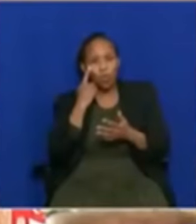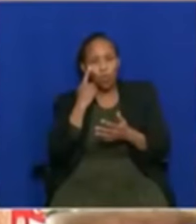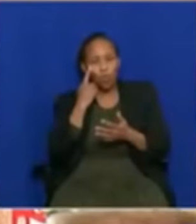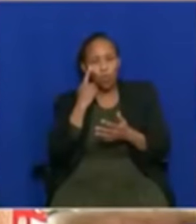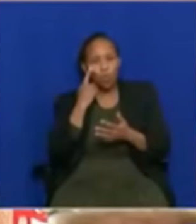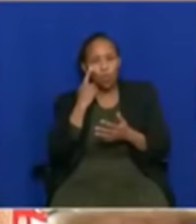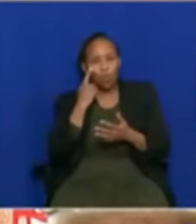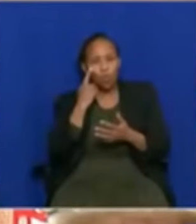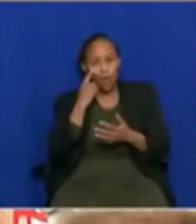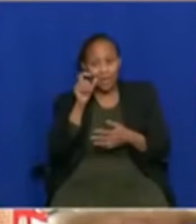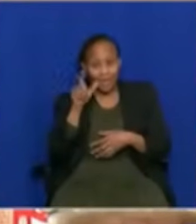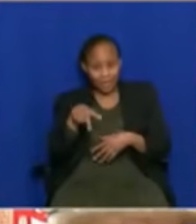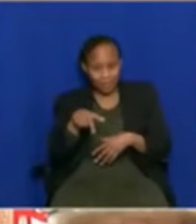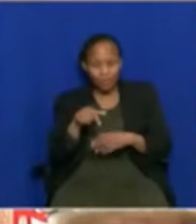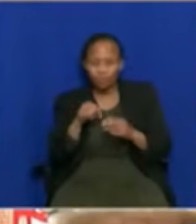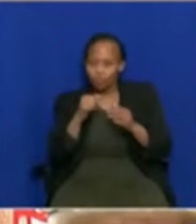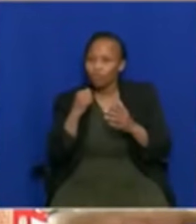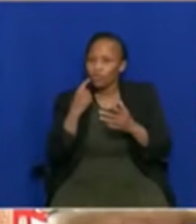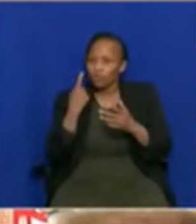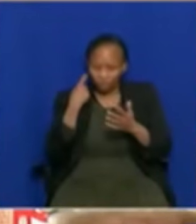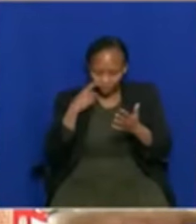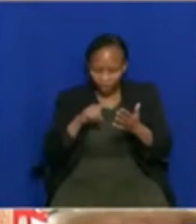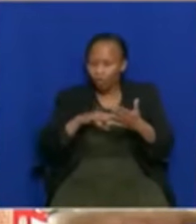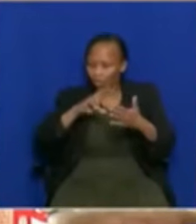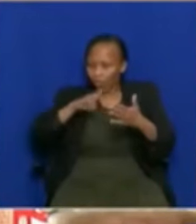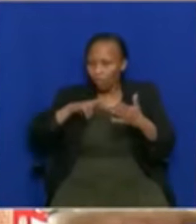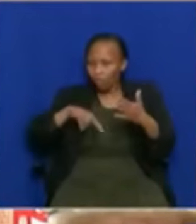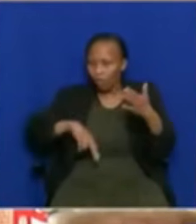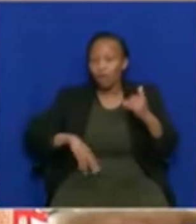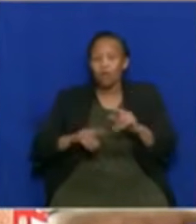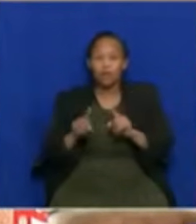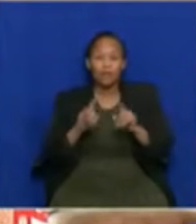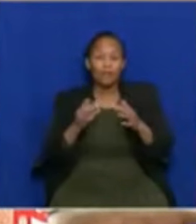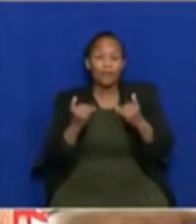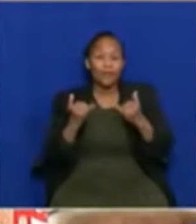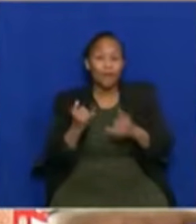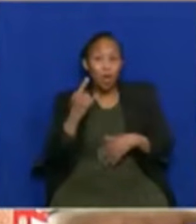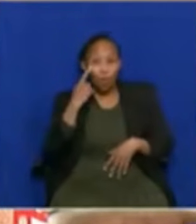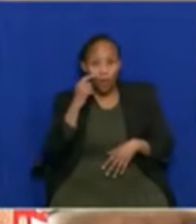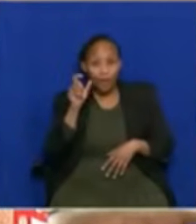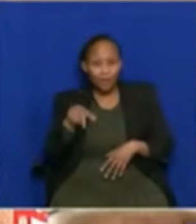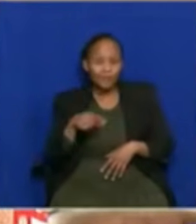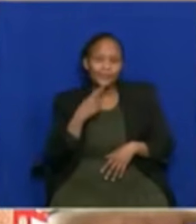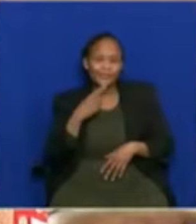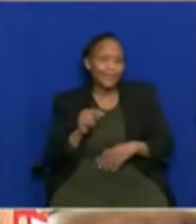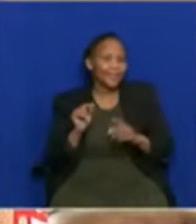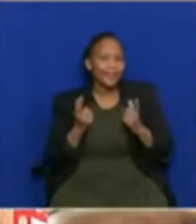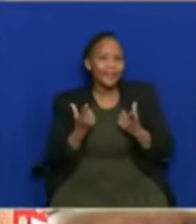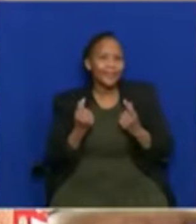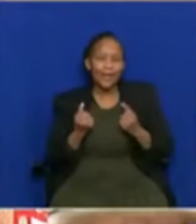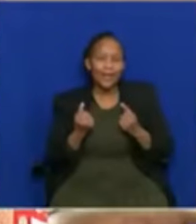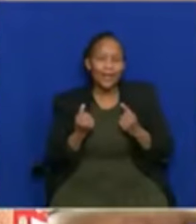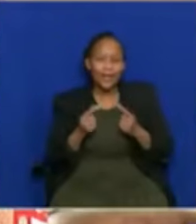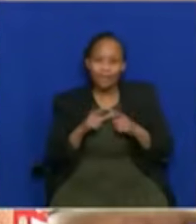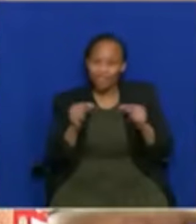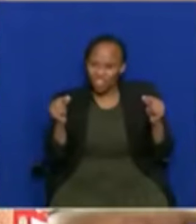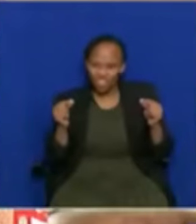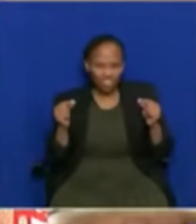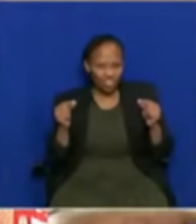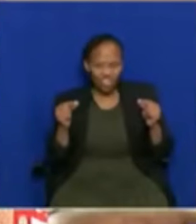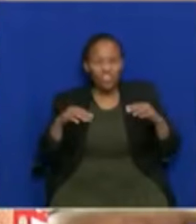the witness is saying that it's not yet done, and he was asking for a bit